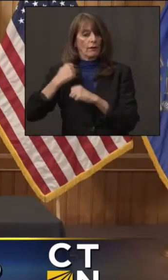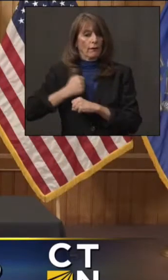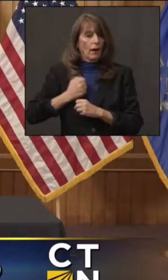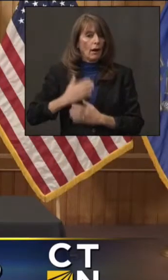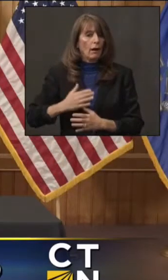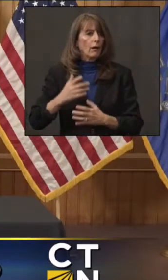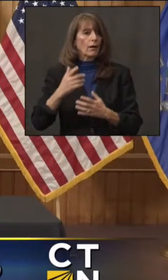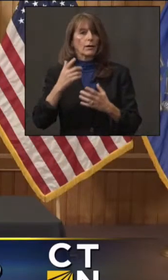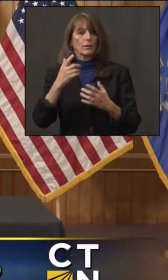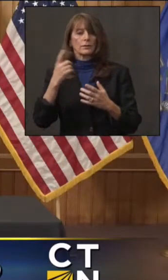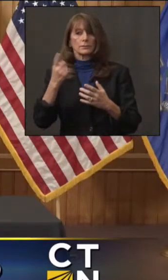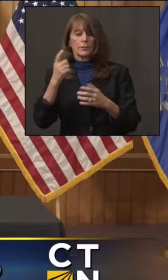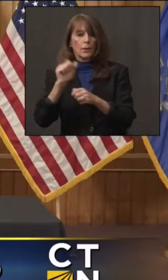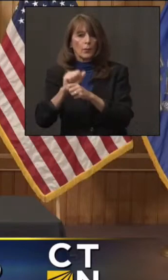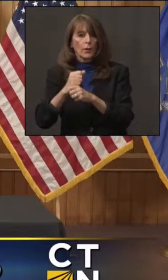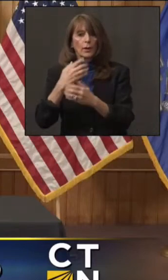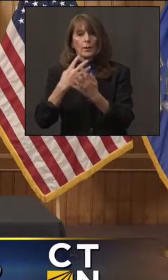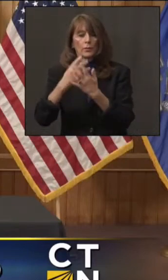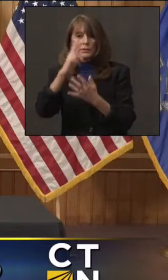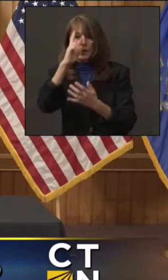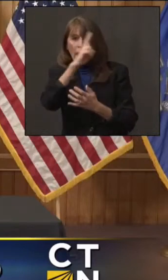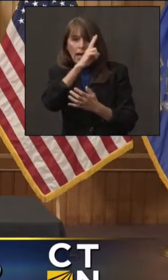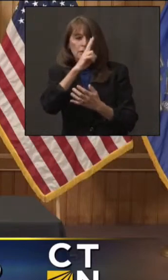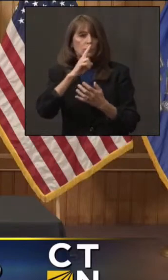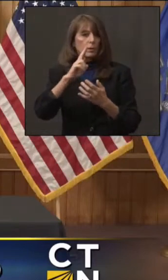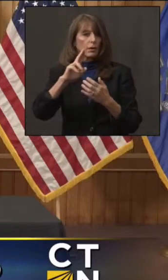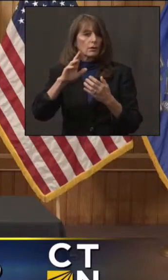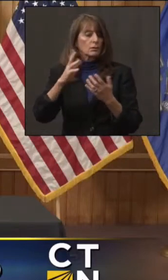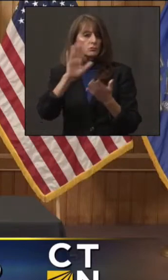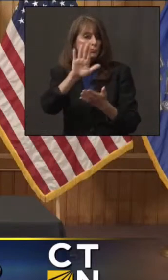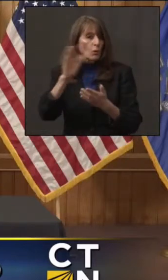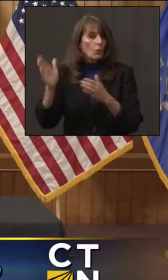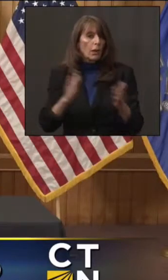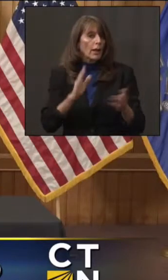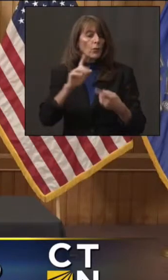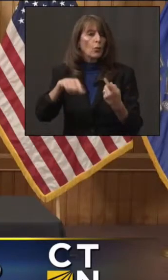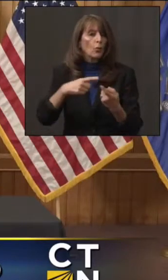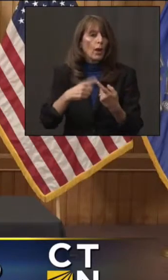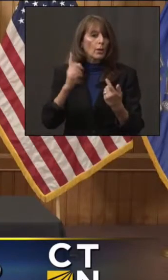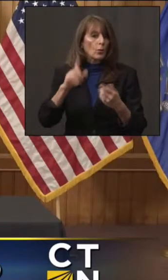in a prison hospital or something of that nature.